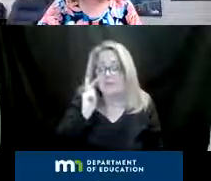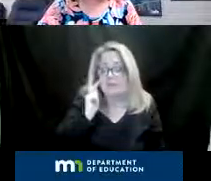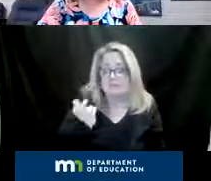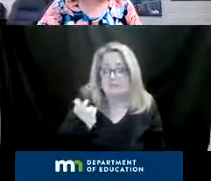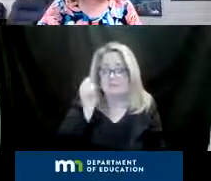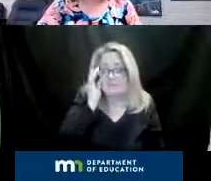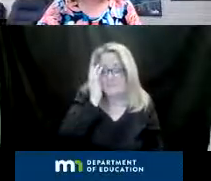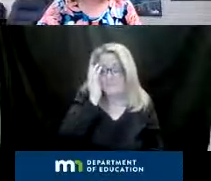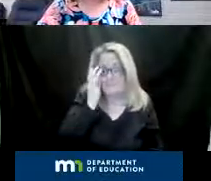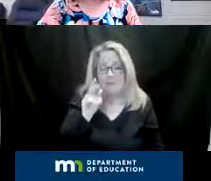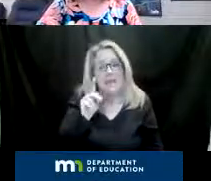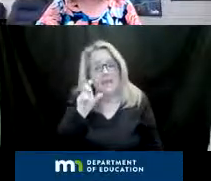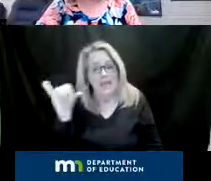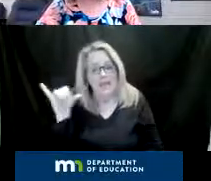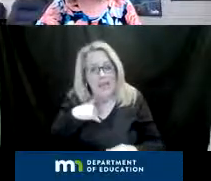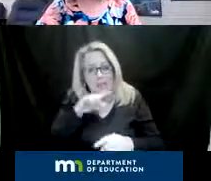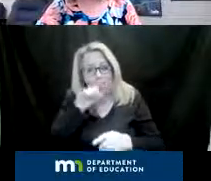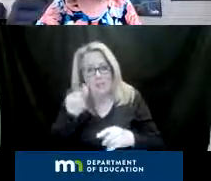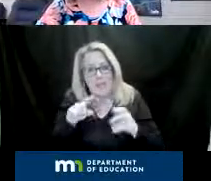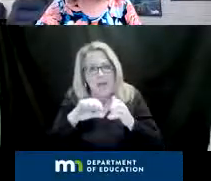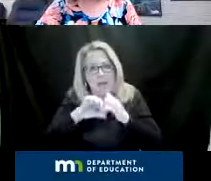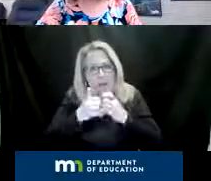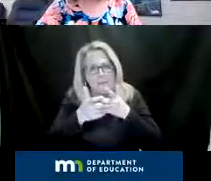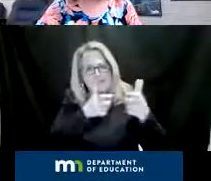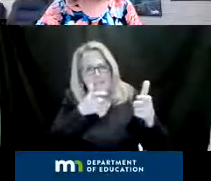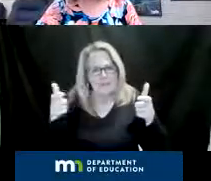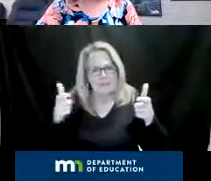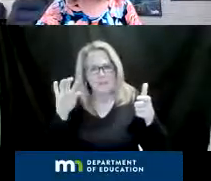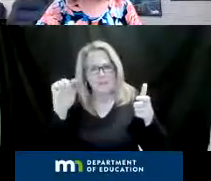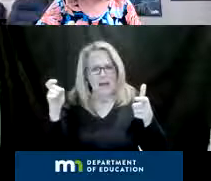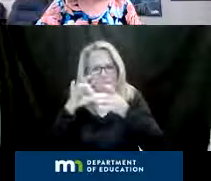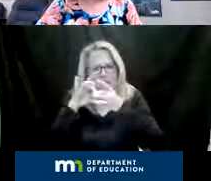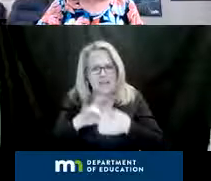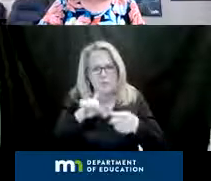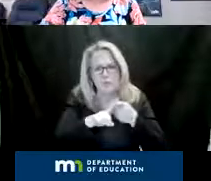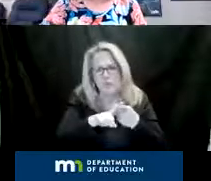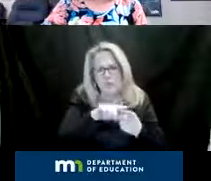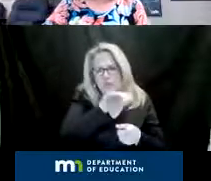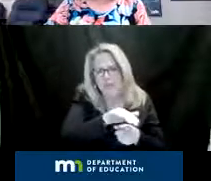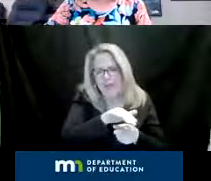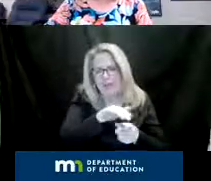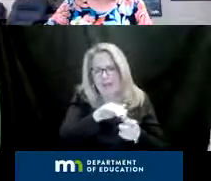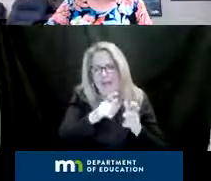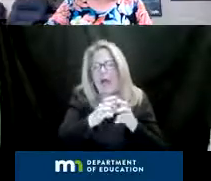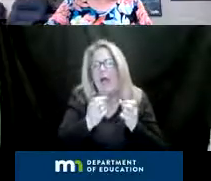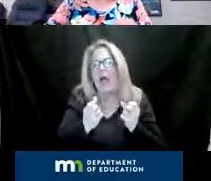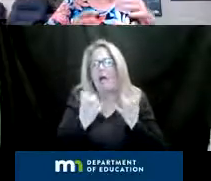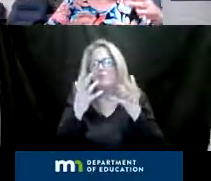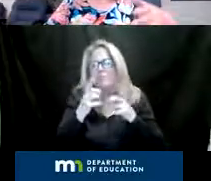Okay, there was a question, how big of a box in relation to the child? How much bigger?